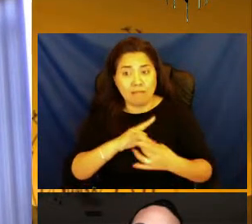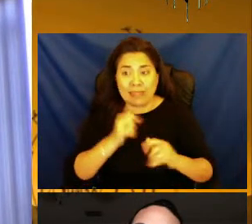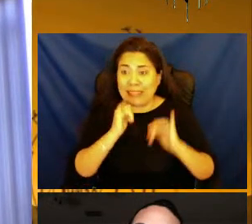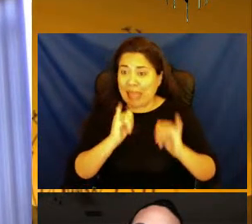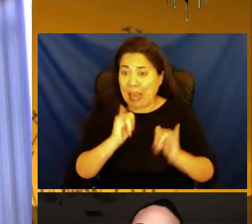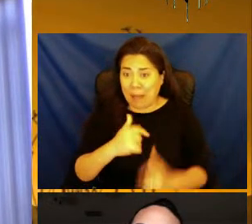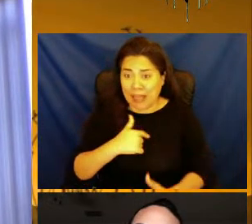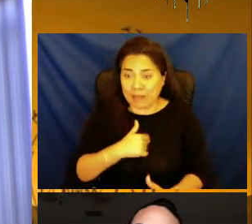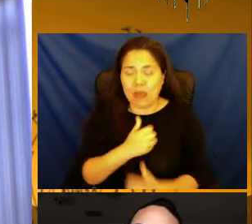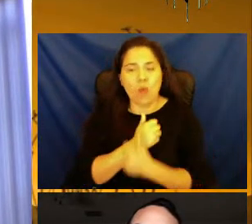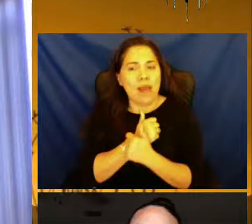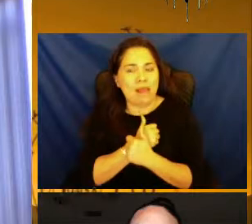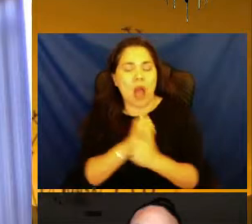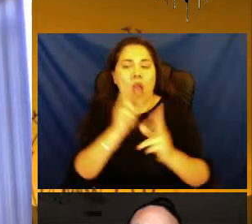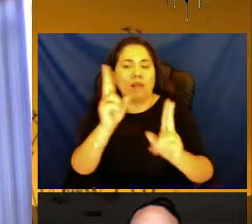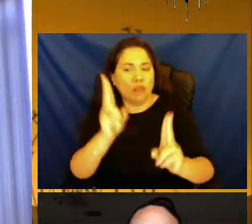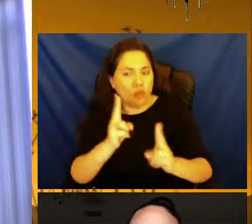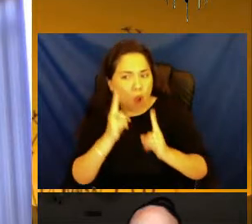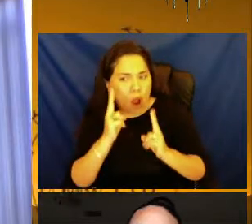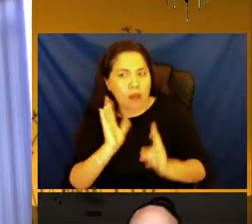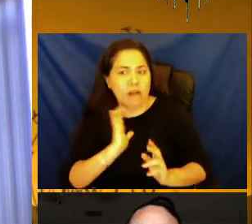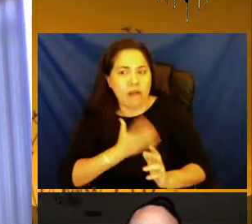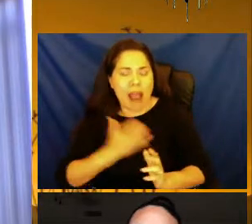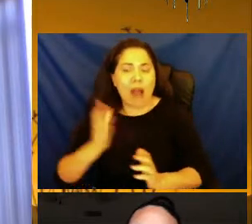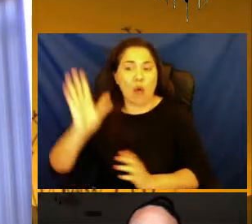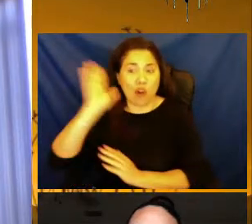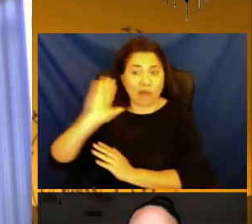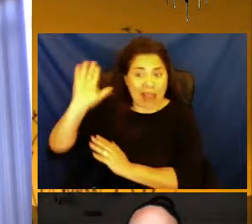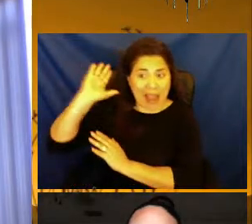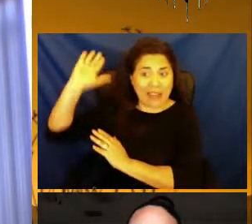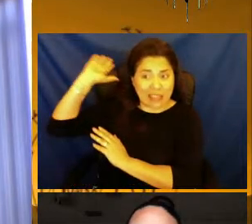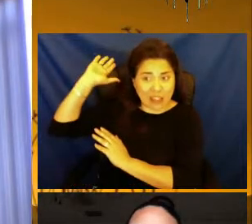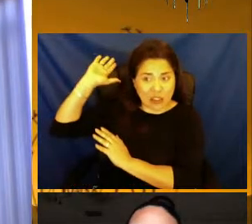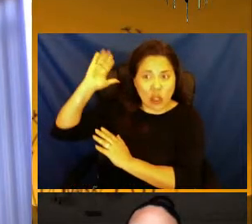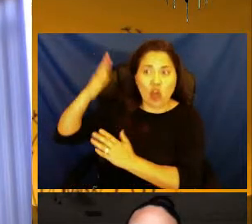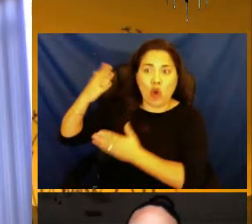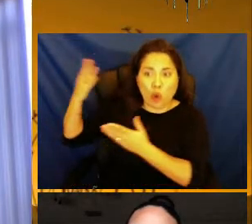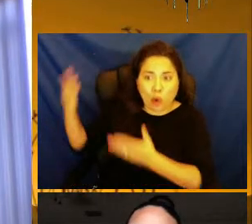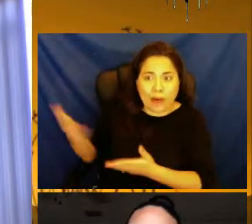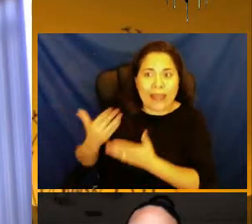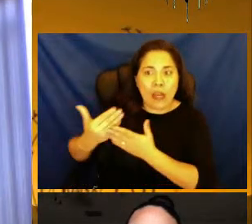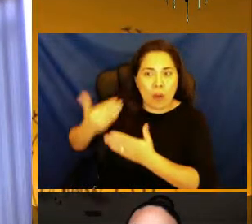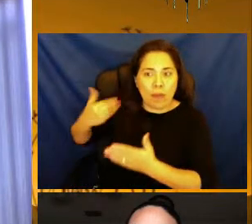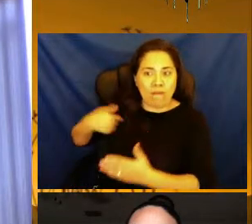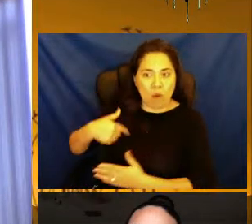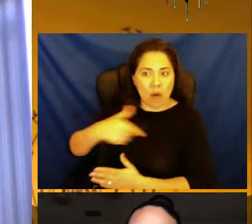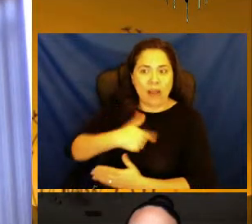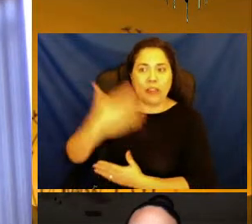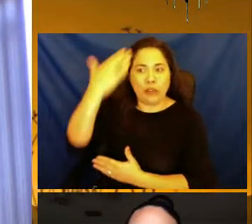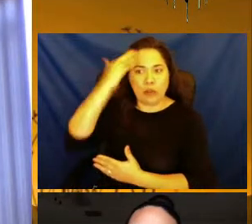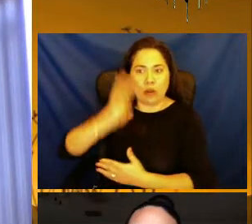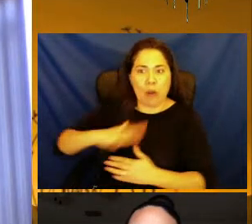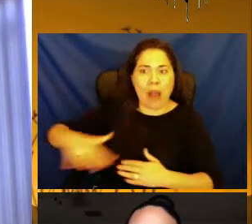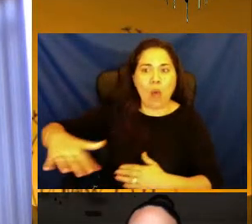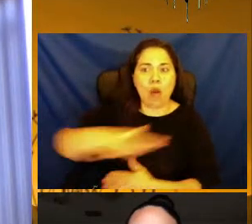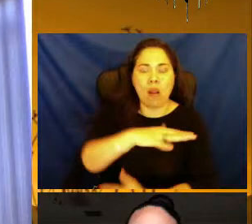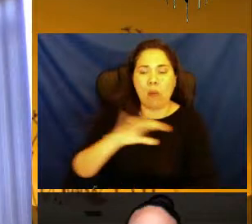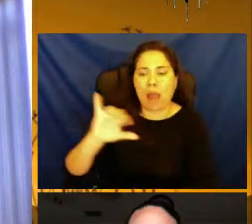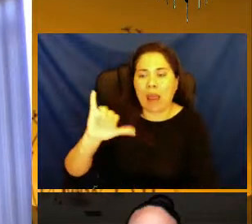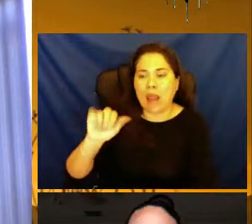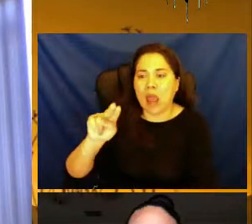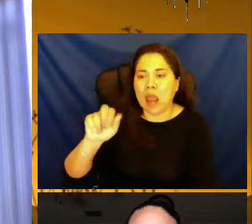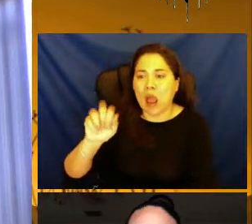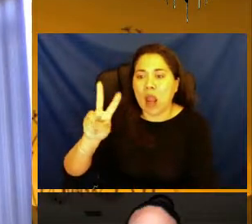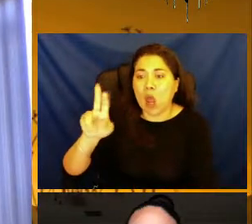we love to honor our ancestors who walked these lands before us, that know this land as Yanawana, which in the